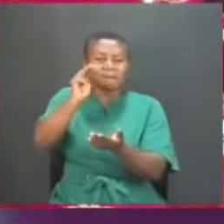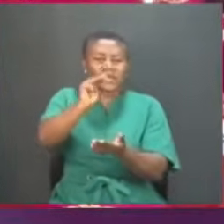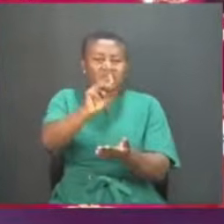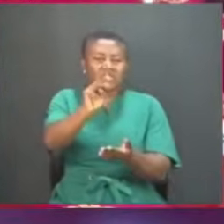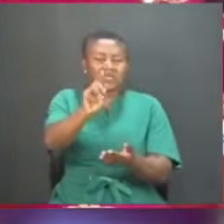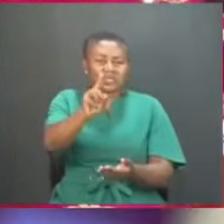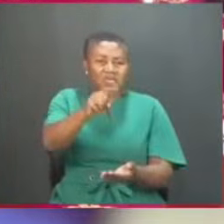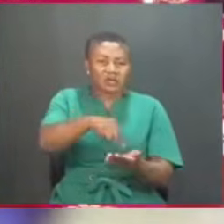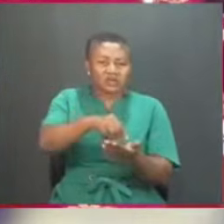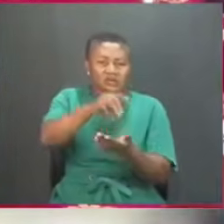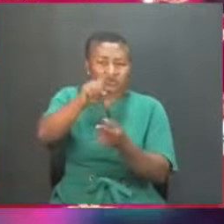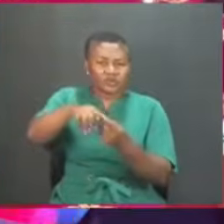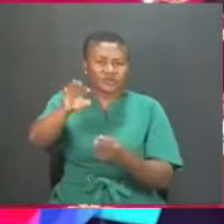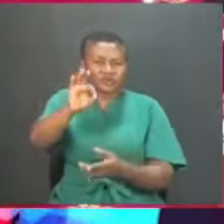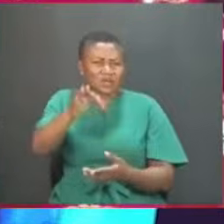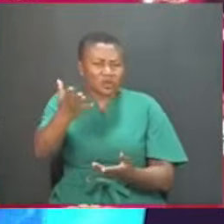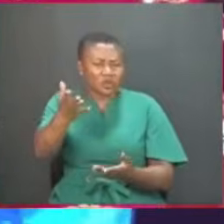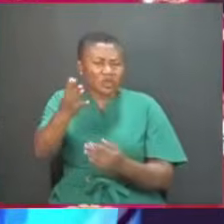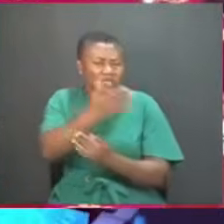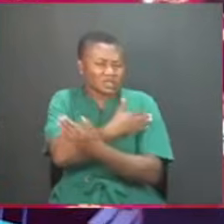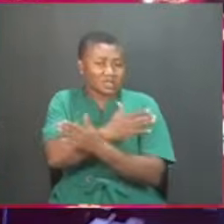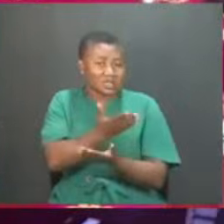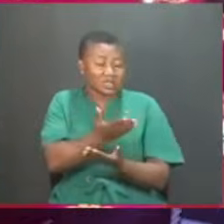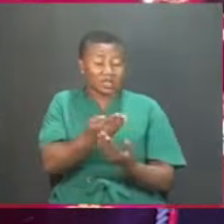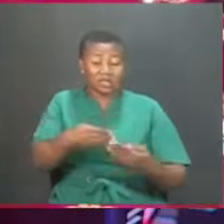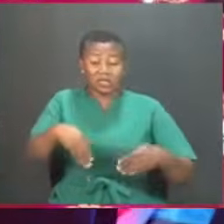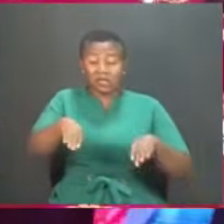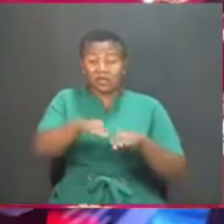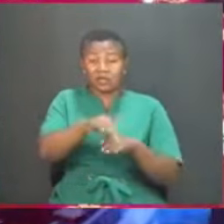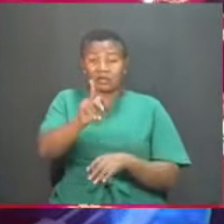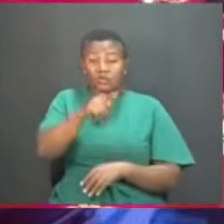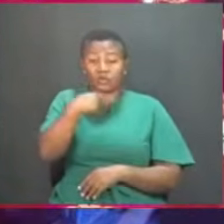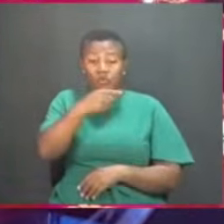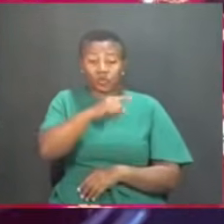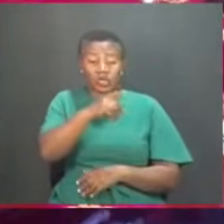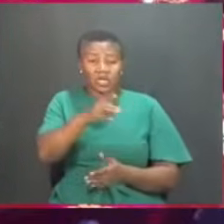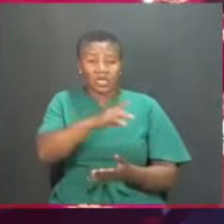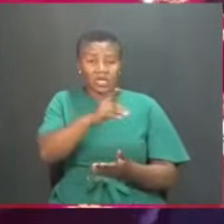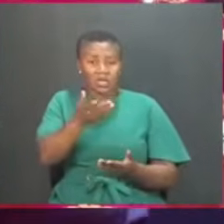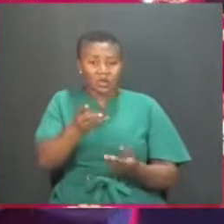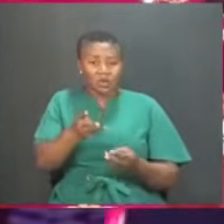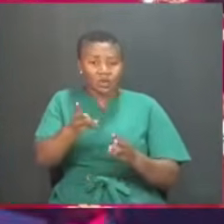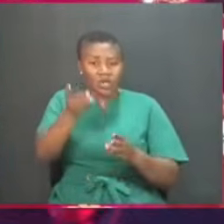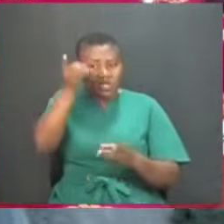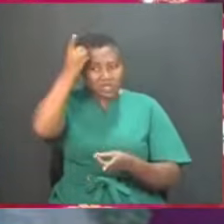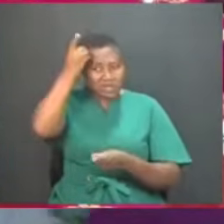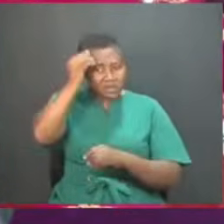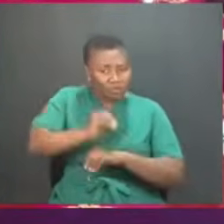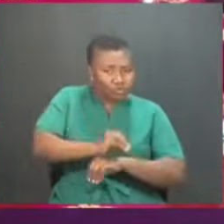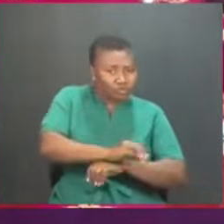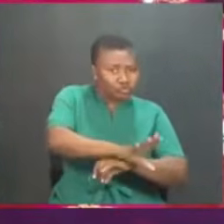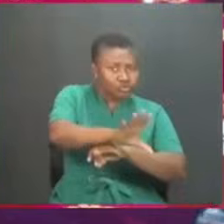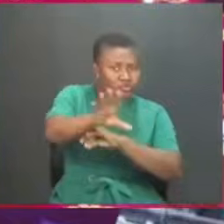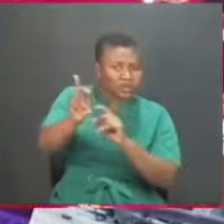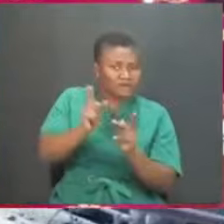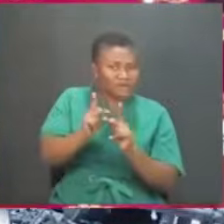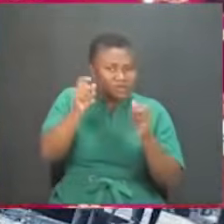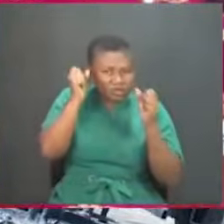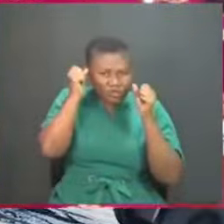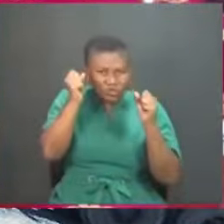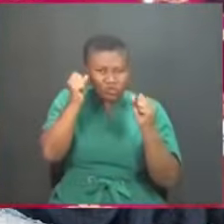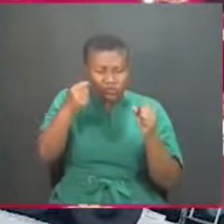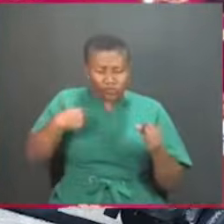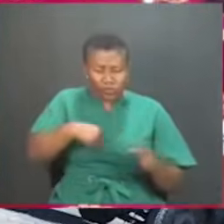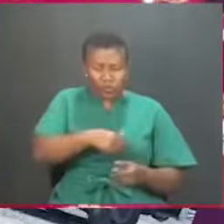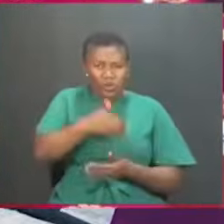together, even the potential for disease transmission is also very high. So even though we are there to